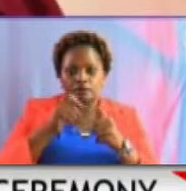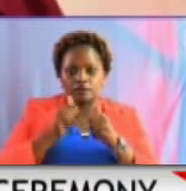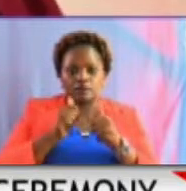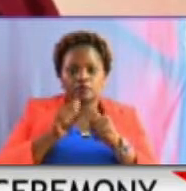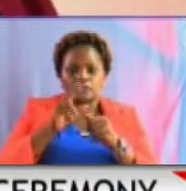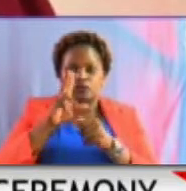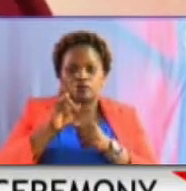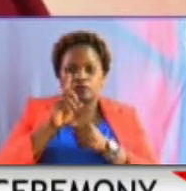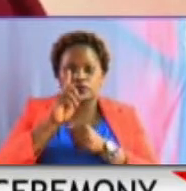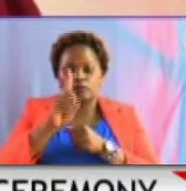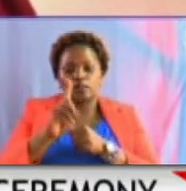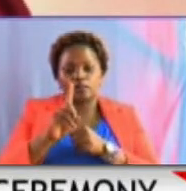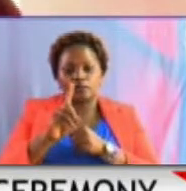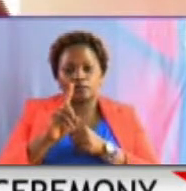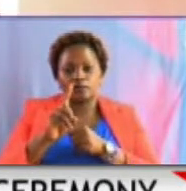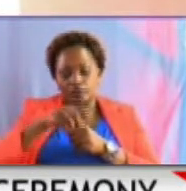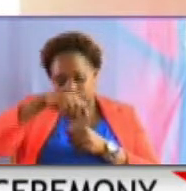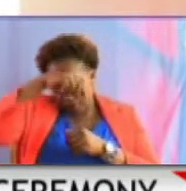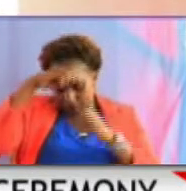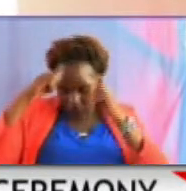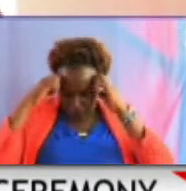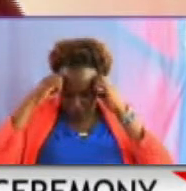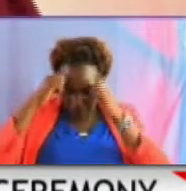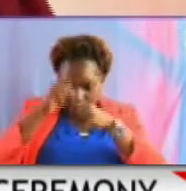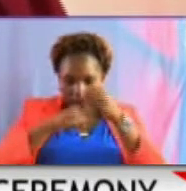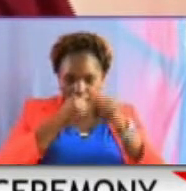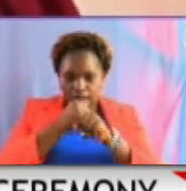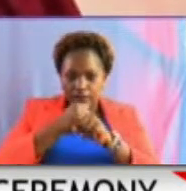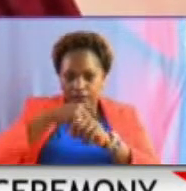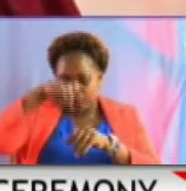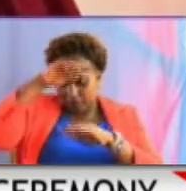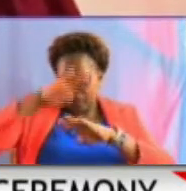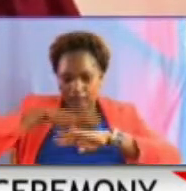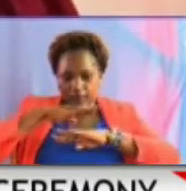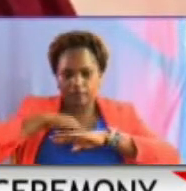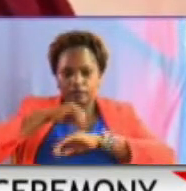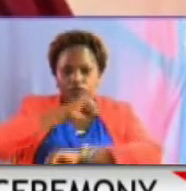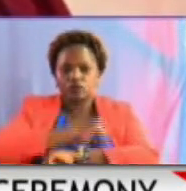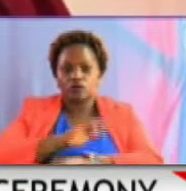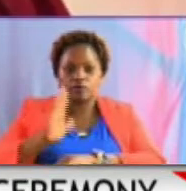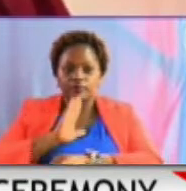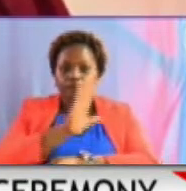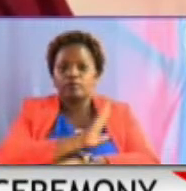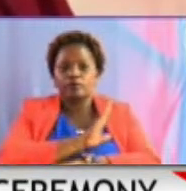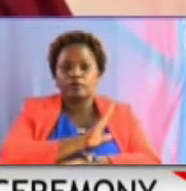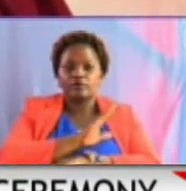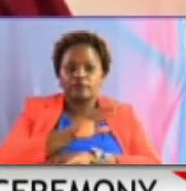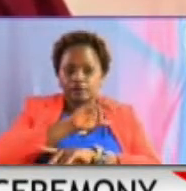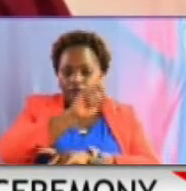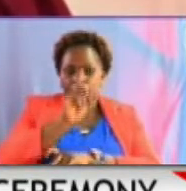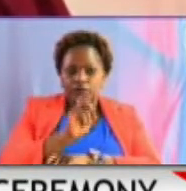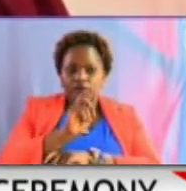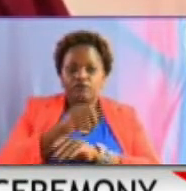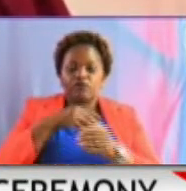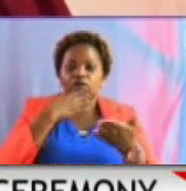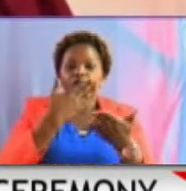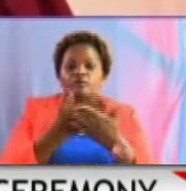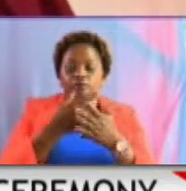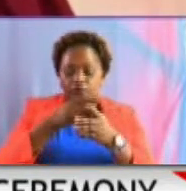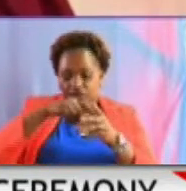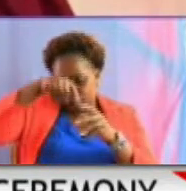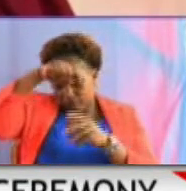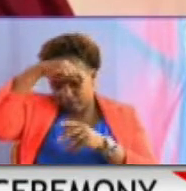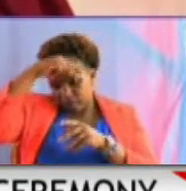the 2020-2021 academic year satisfied the School Board of Examiners and the Senate for the conferment of